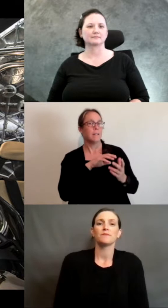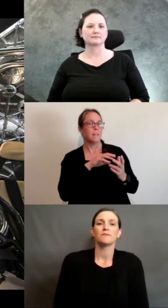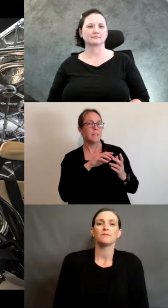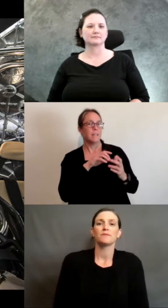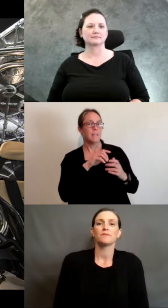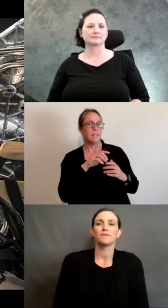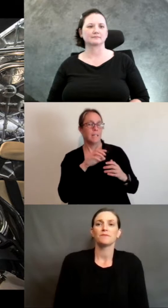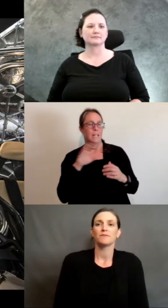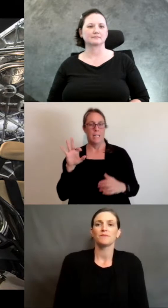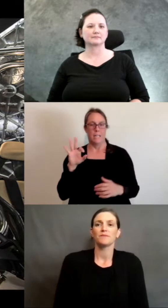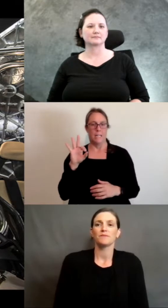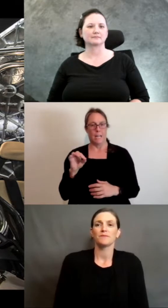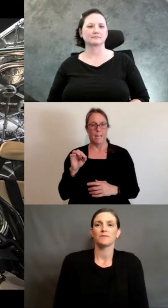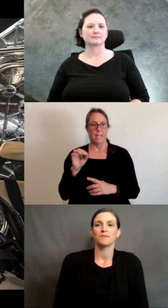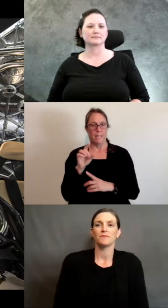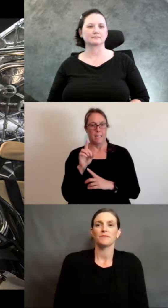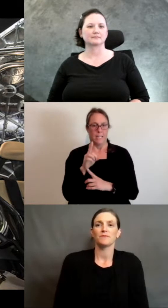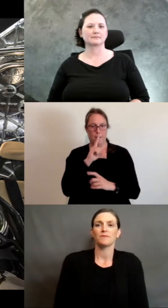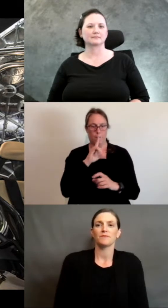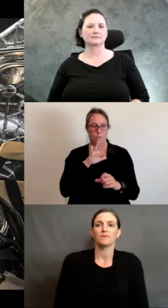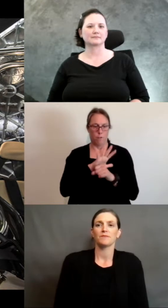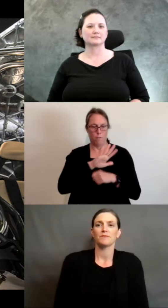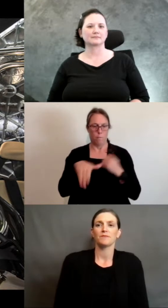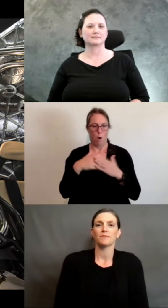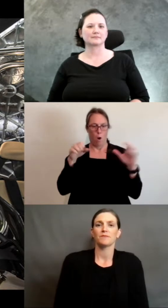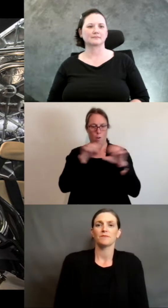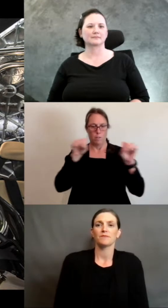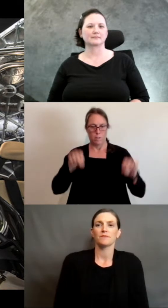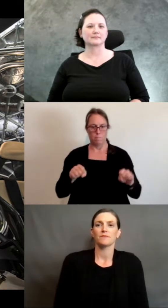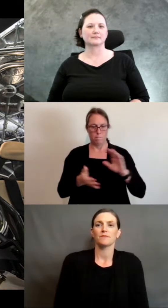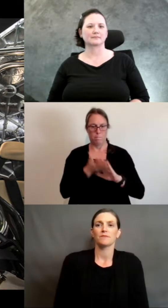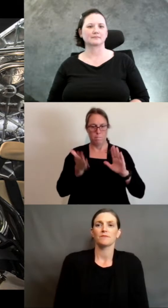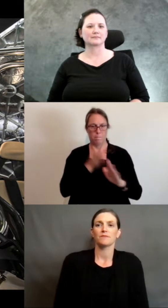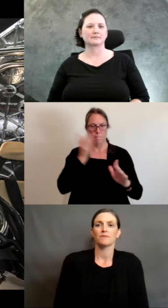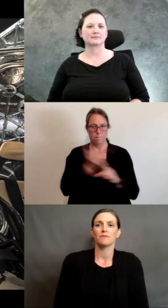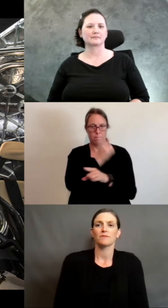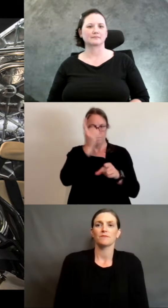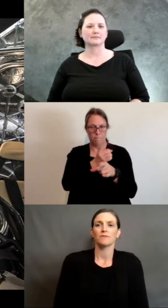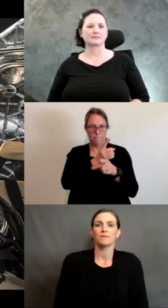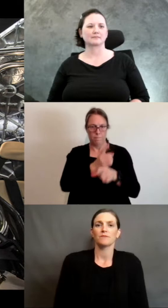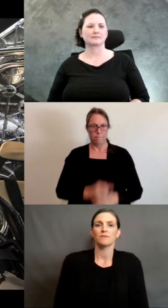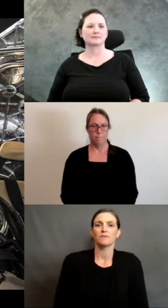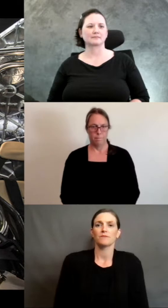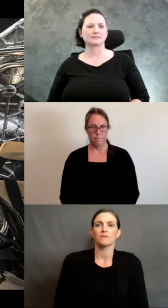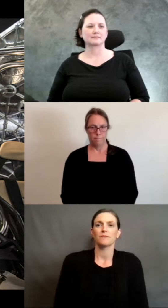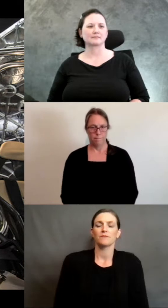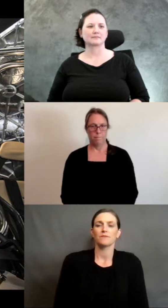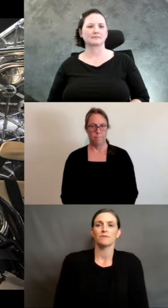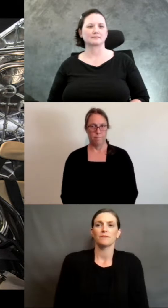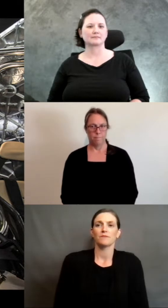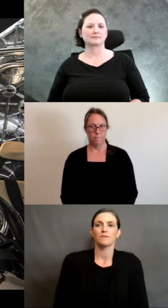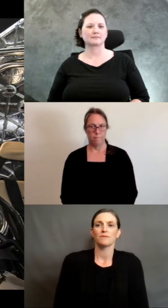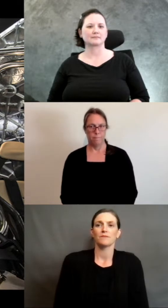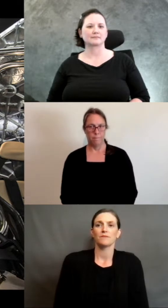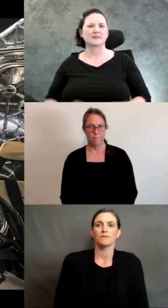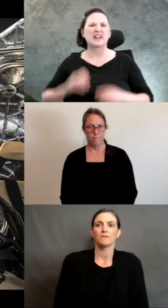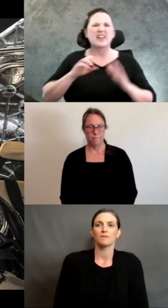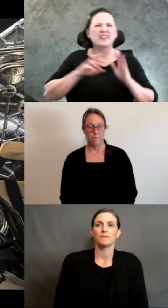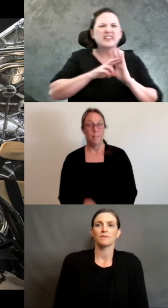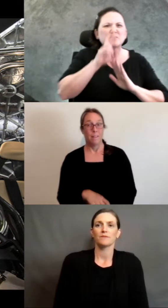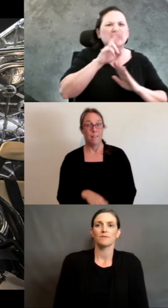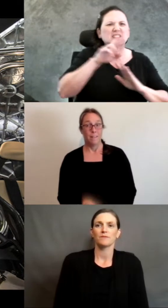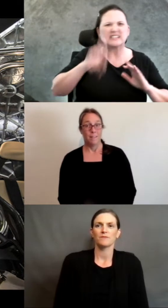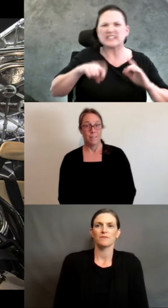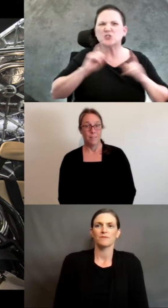90 seconds confirmed. All systems operational. The spaceship needs to hurry up and blast off. I can't wait to see